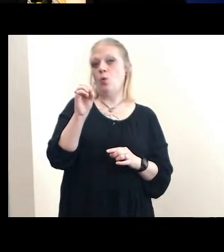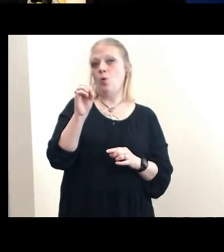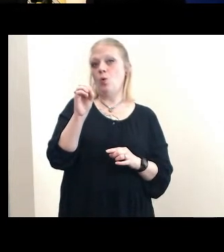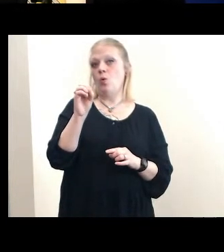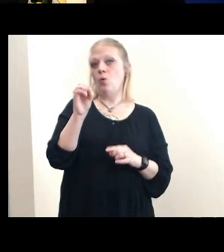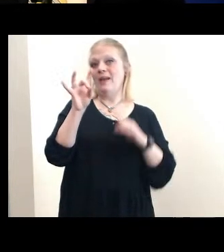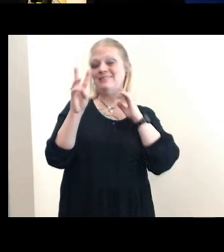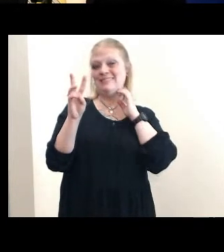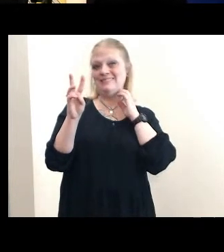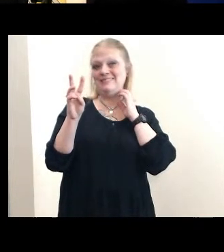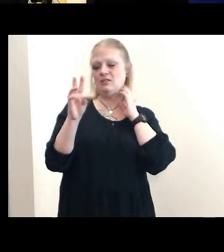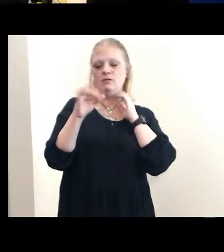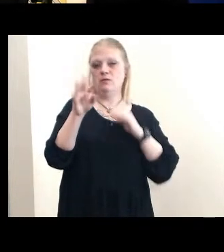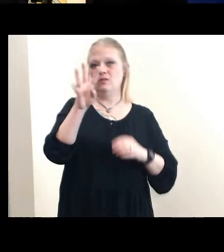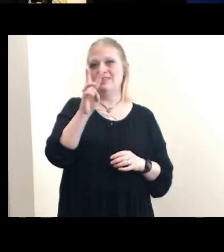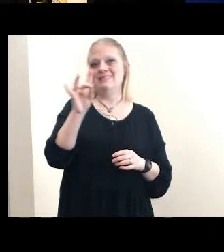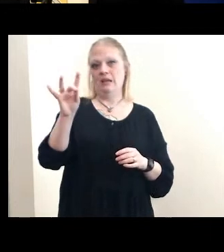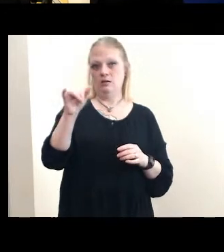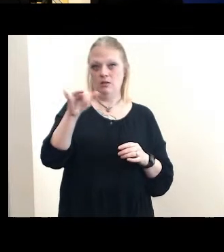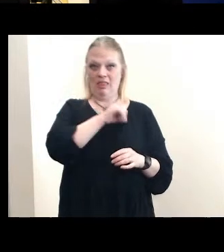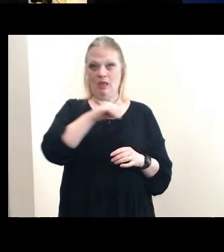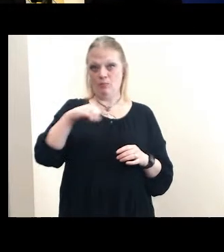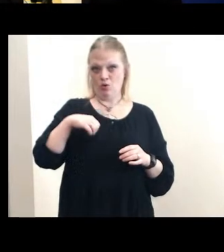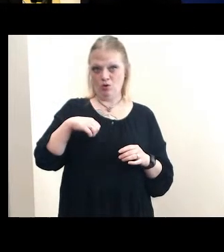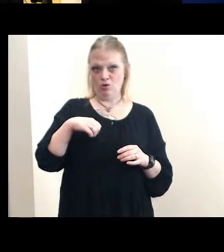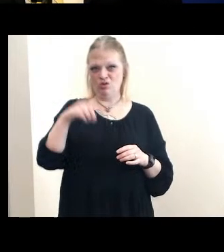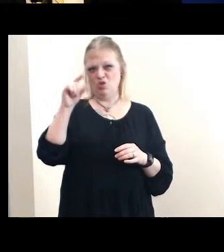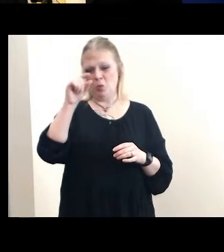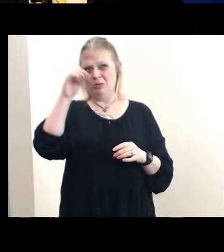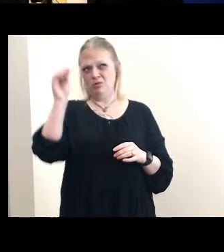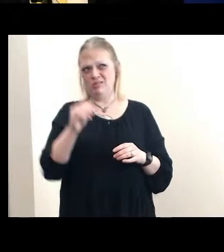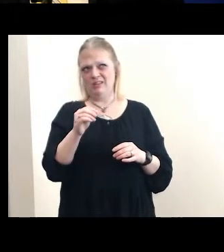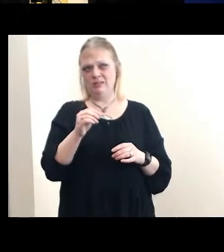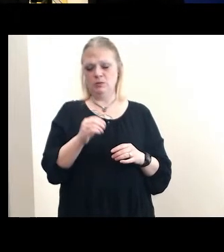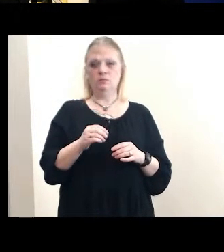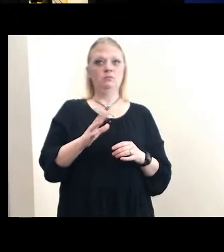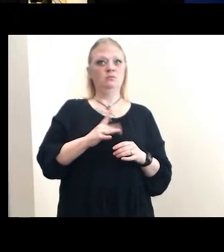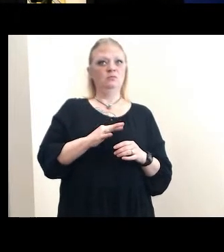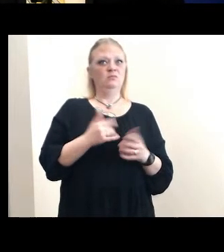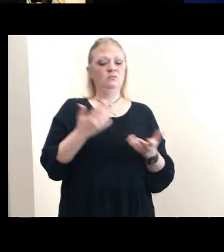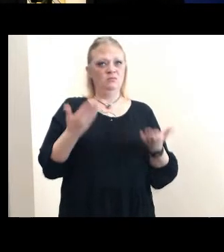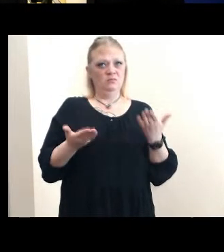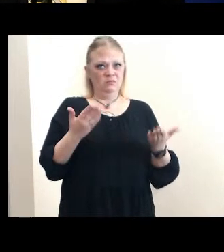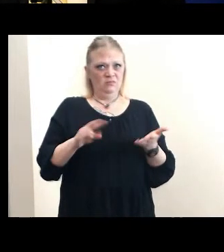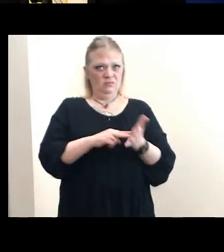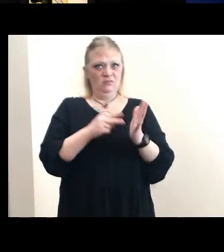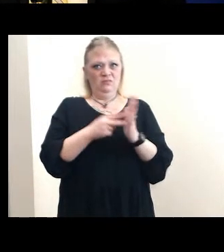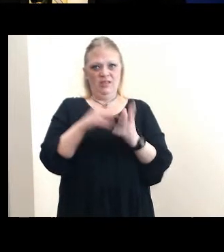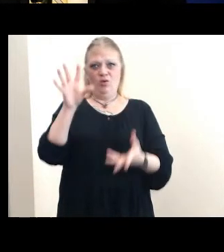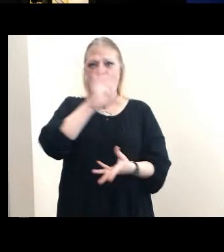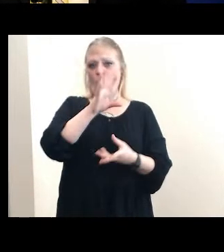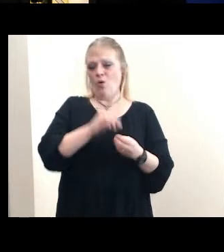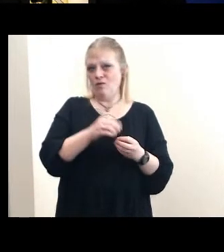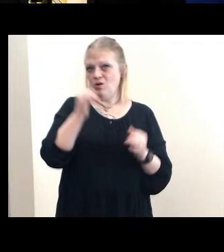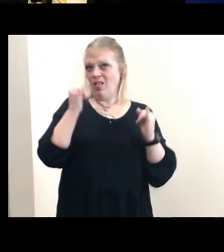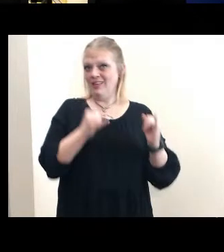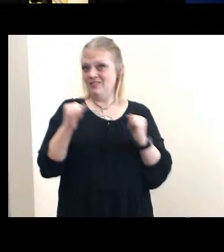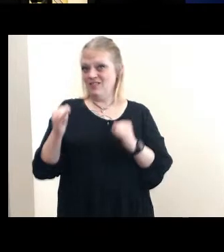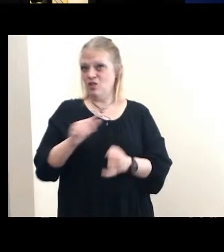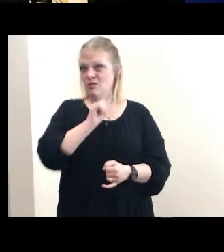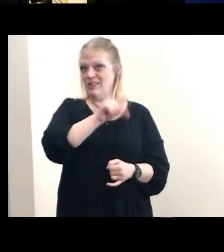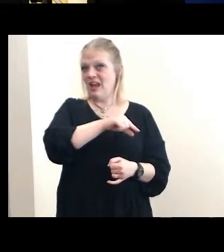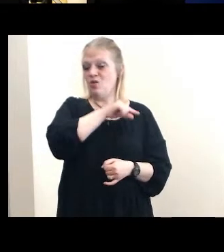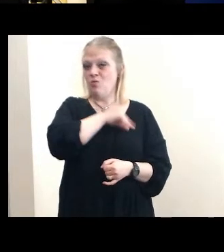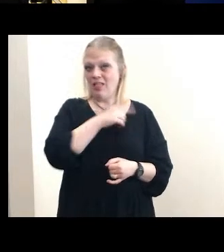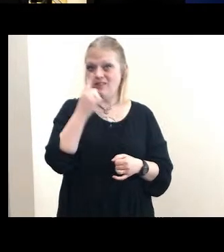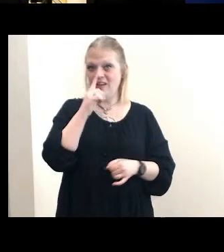zip code at 27% of the population, that probably means that the overall individuals who